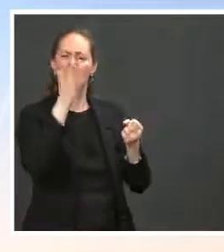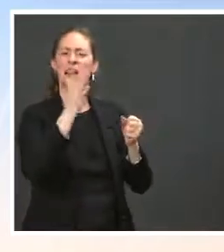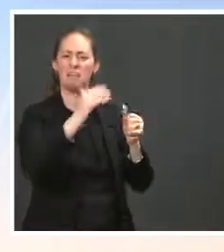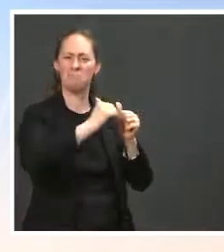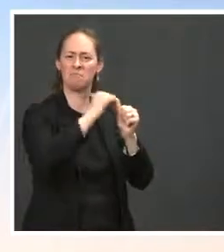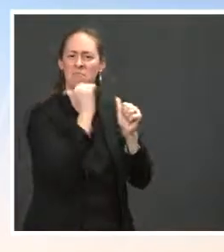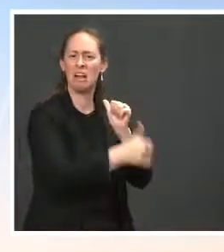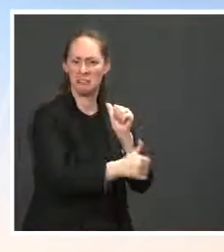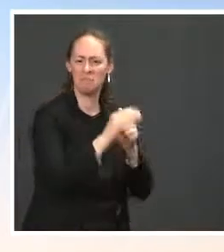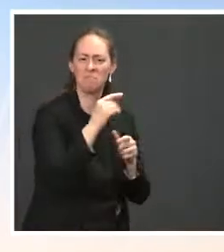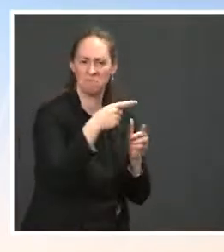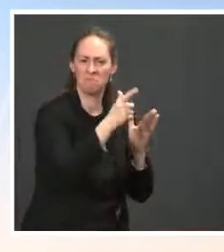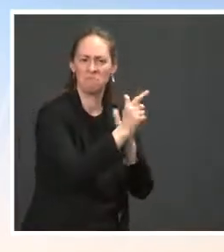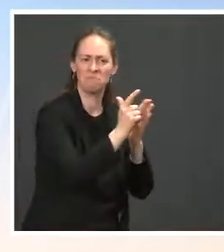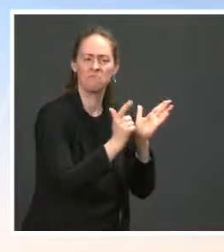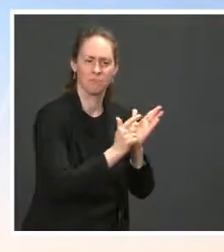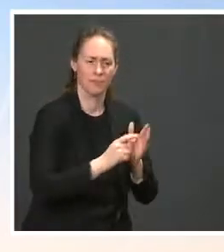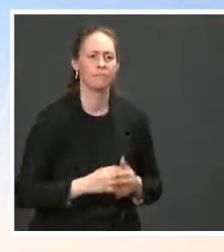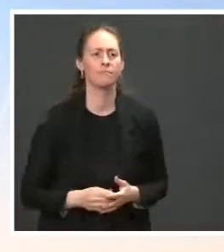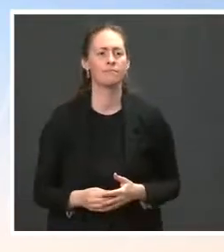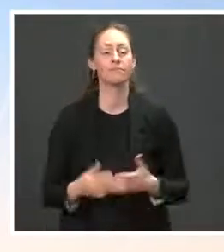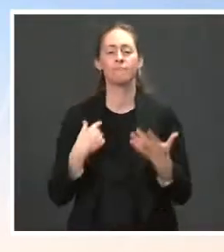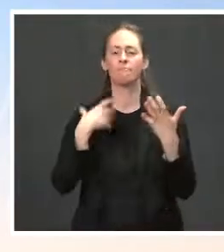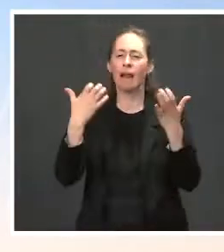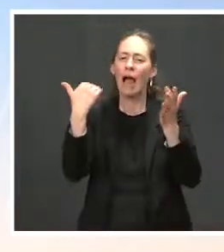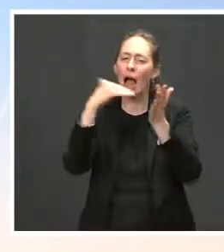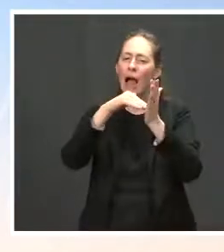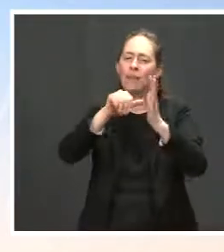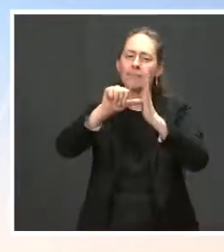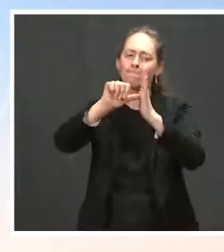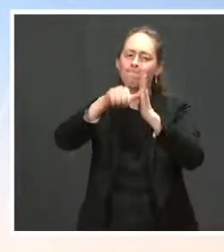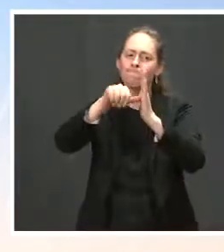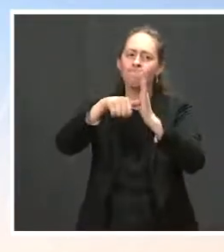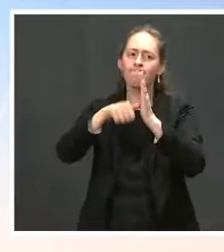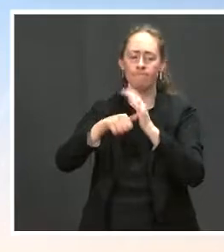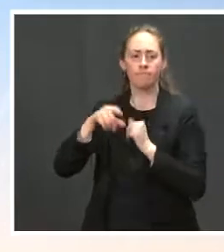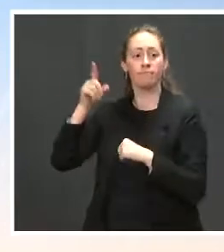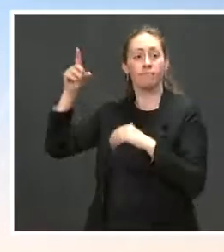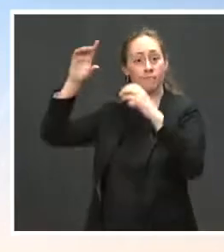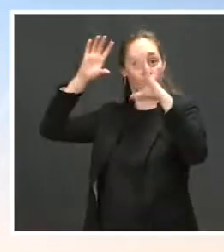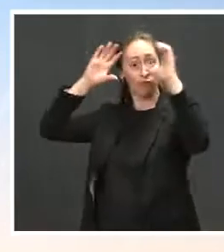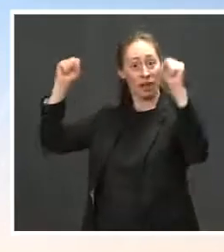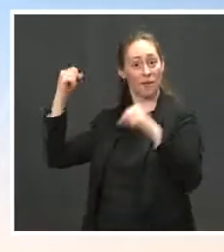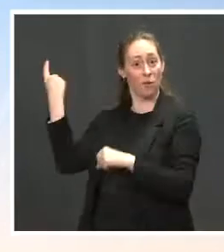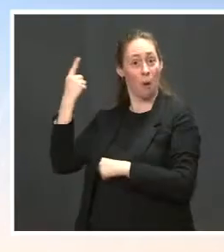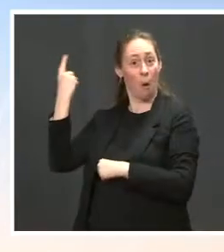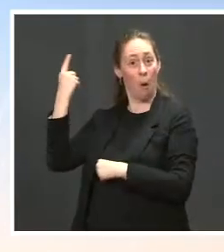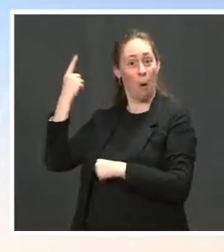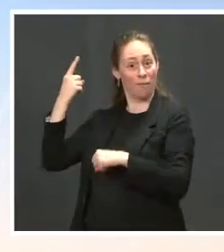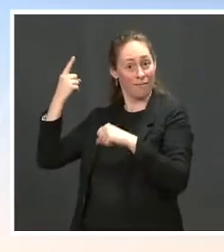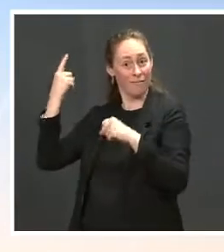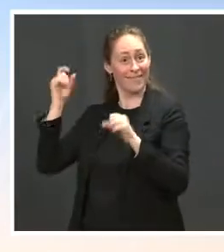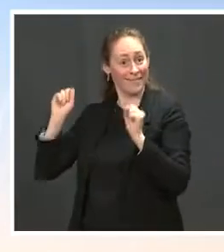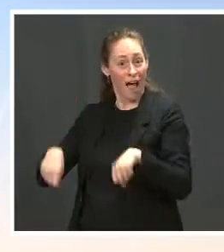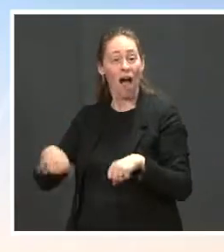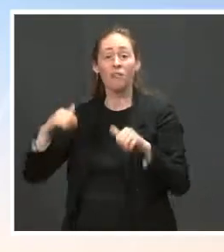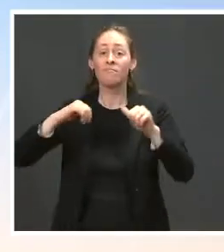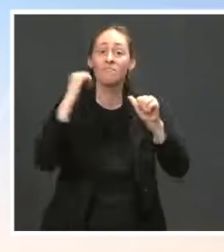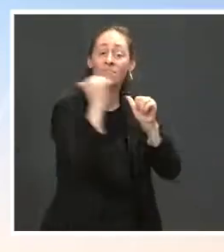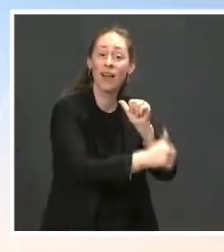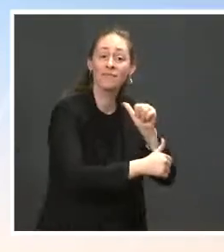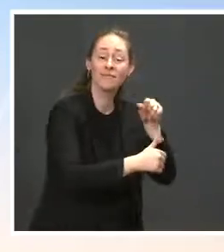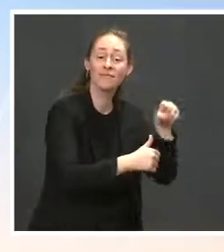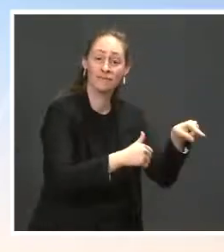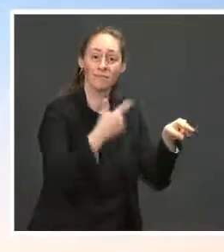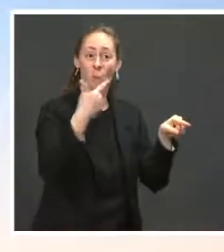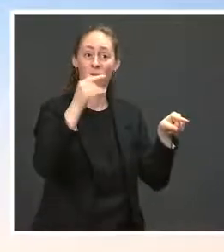convey, but let me try again, is that the president alone cannot pass the George Floyd Justice in Policing Act into law.